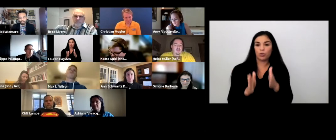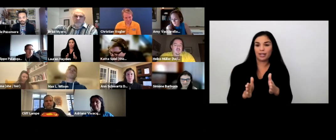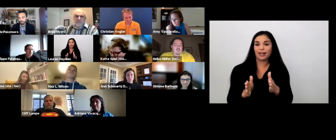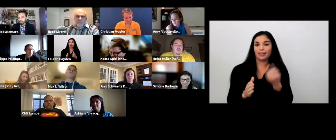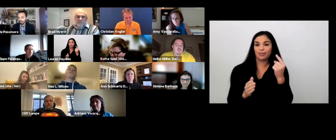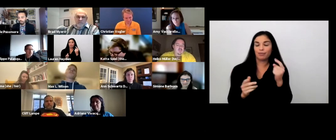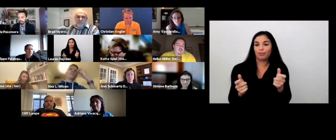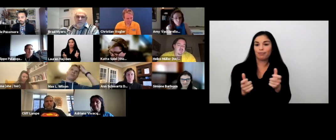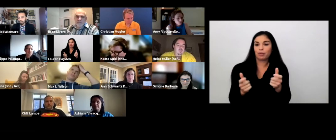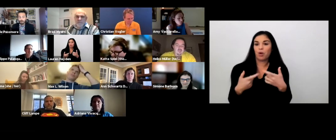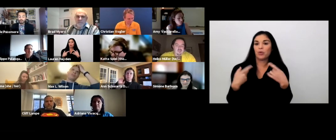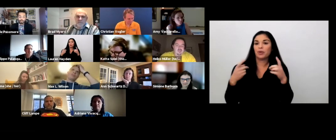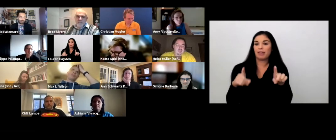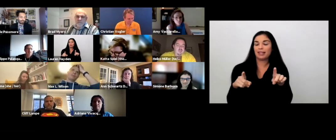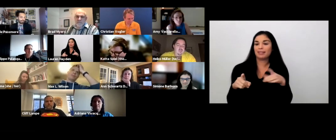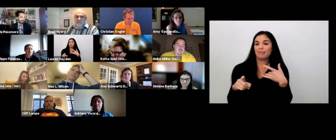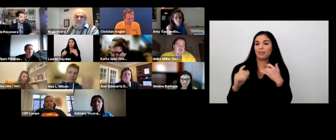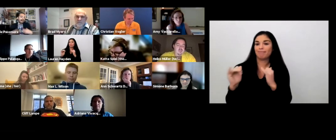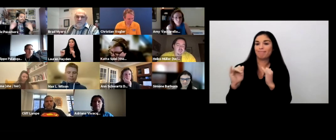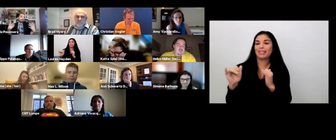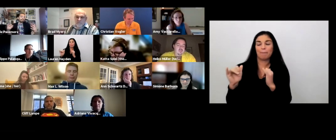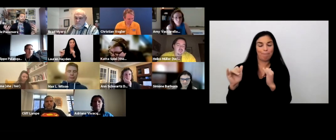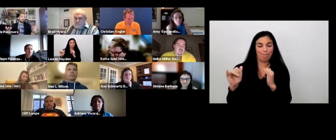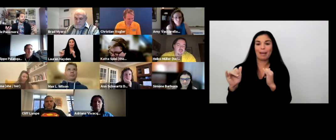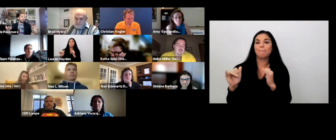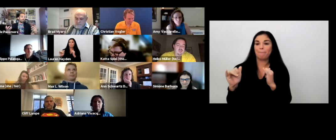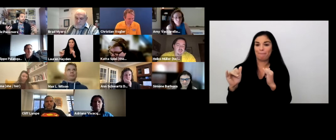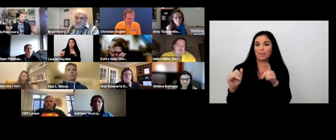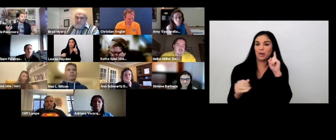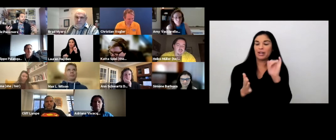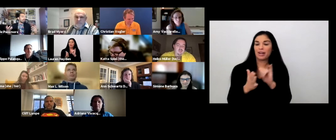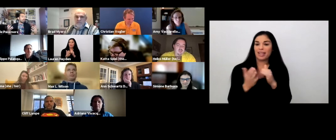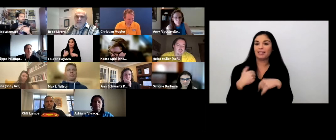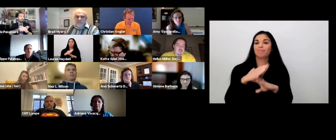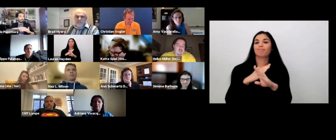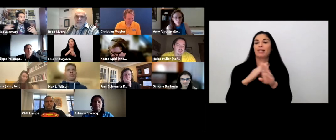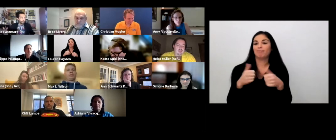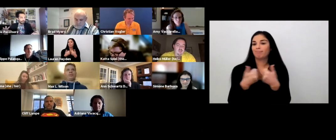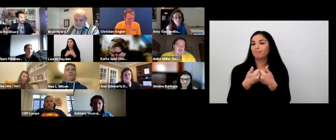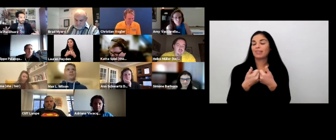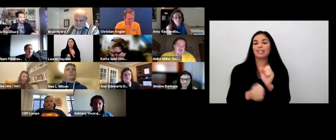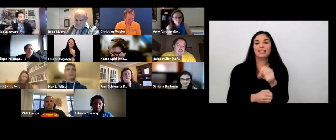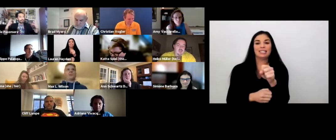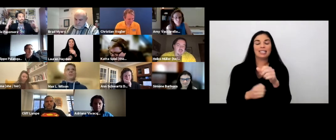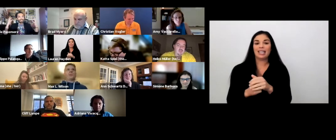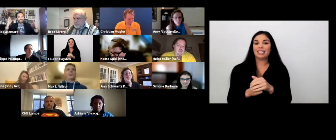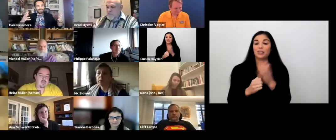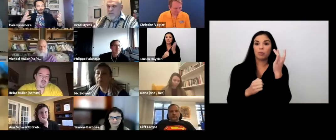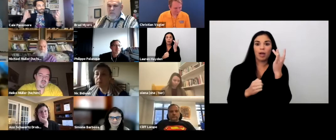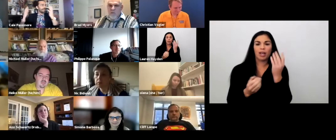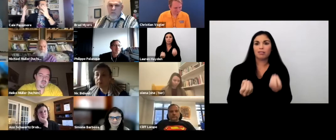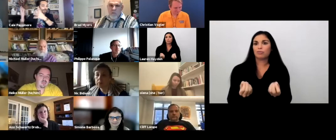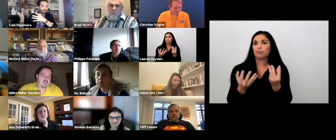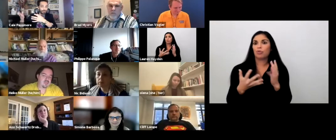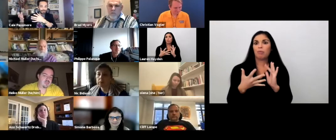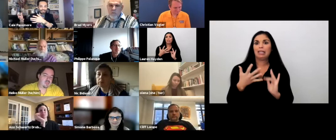events are, yeah, we are hearing that as a major barrier as well, right? Where we're spread so thin, there's so many things,